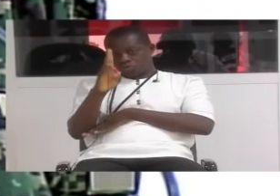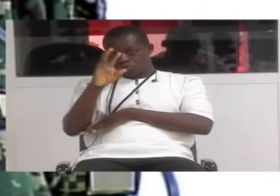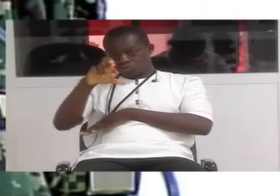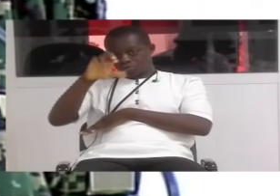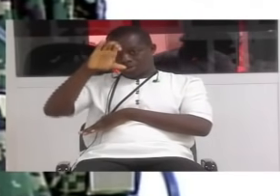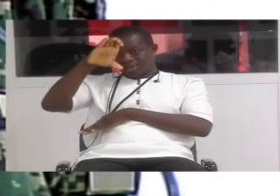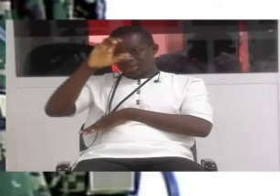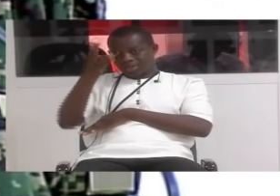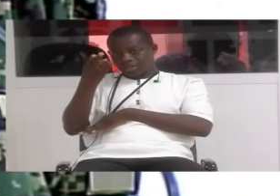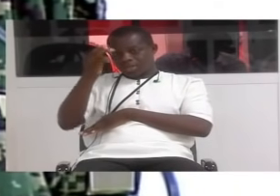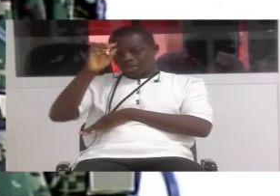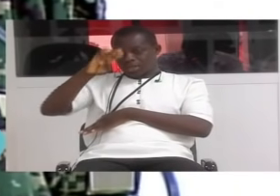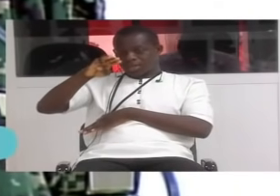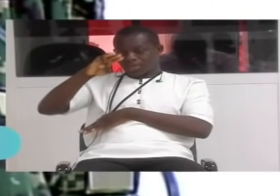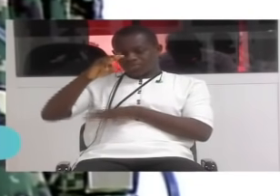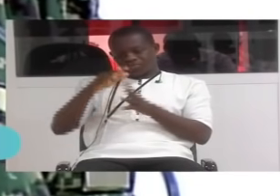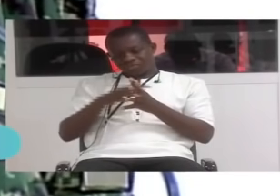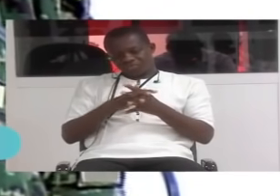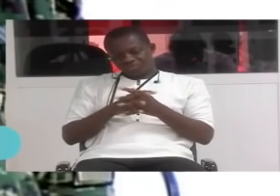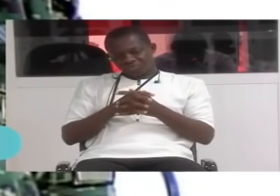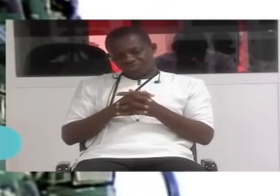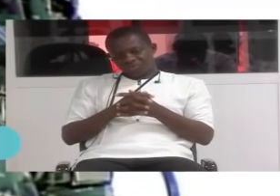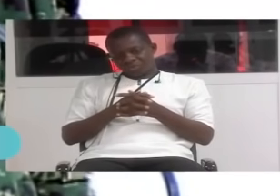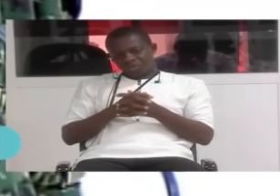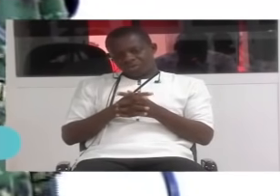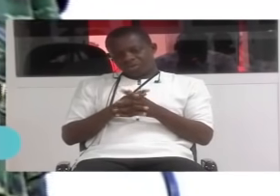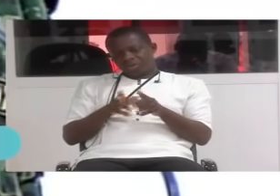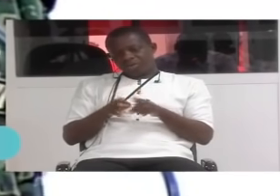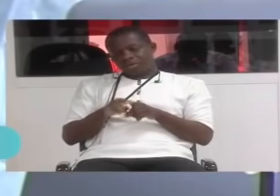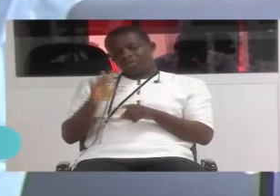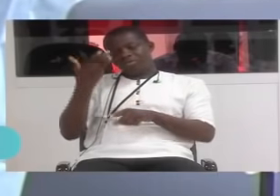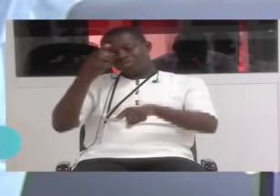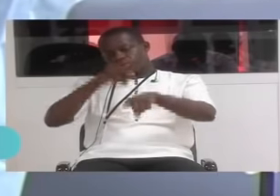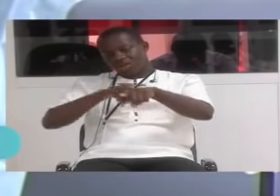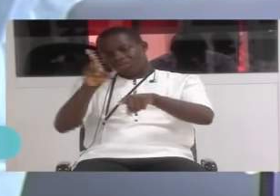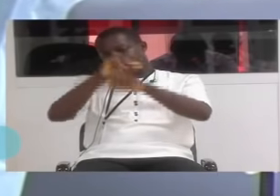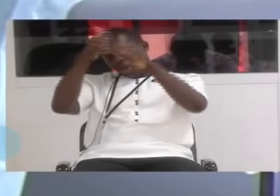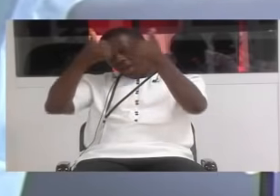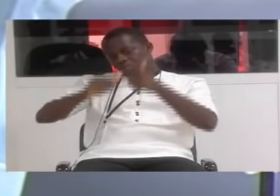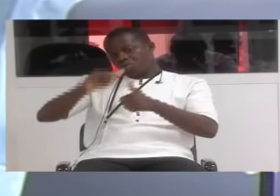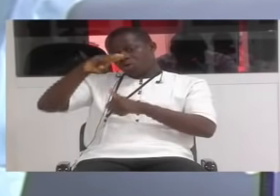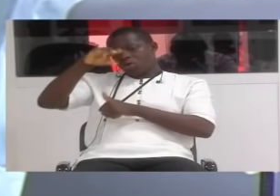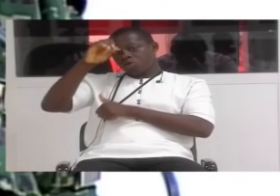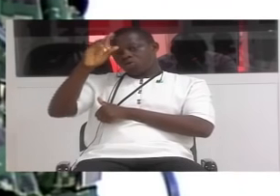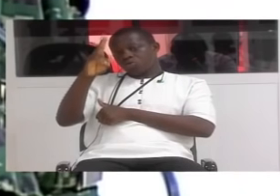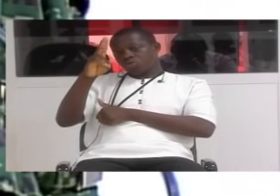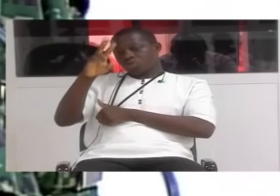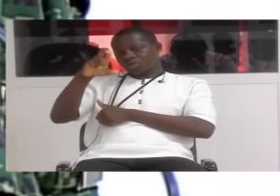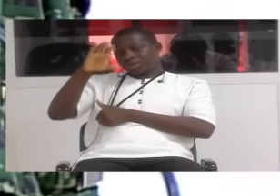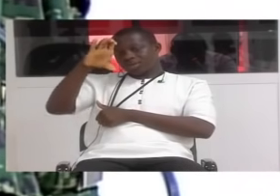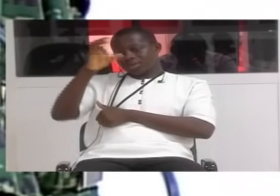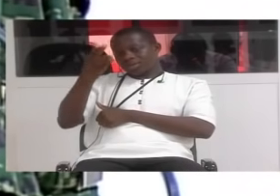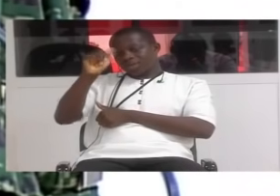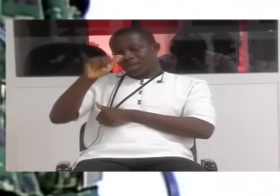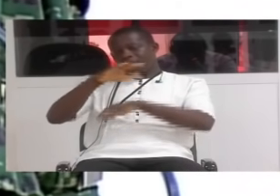bag over the head of Ndour Cham. At this time, what was happening to Ndour Cham's hands? Akonyin tembo Ndour